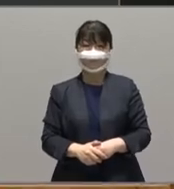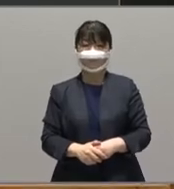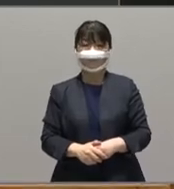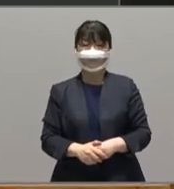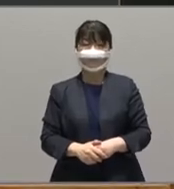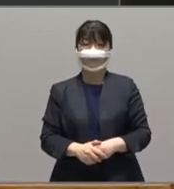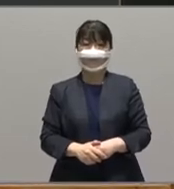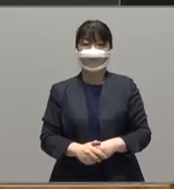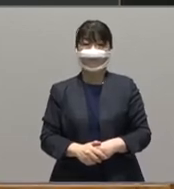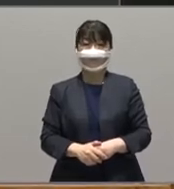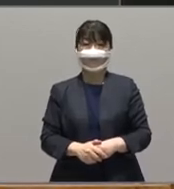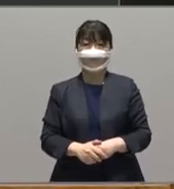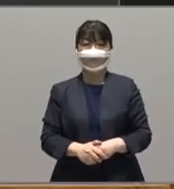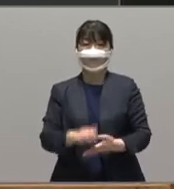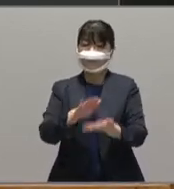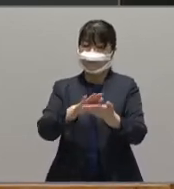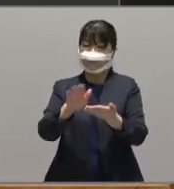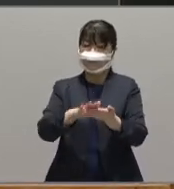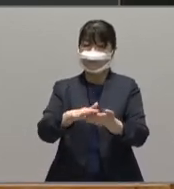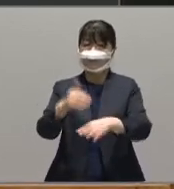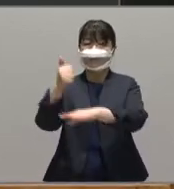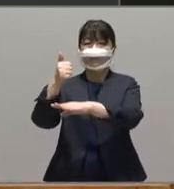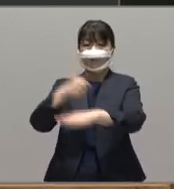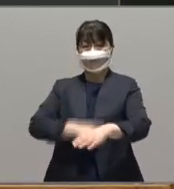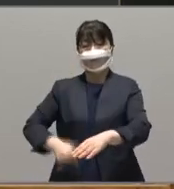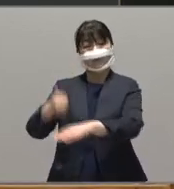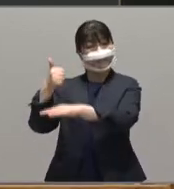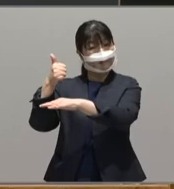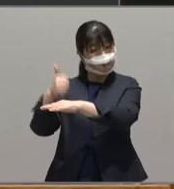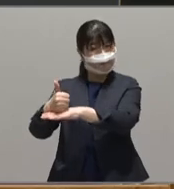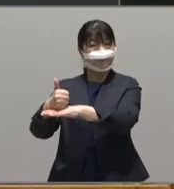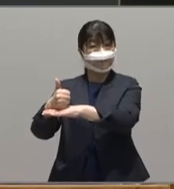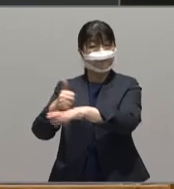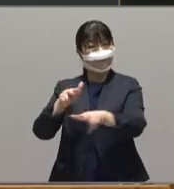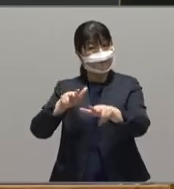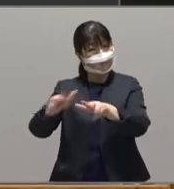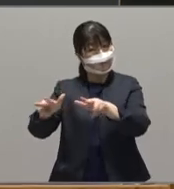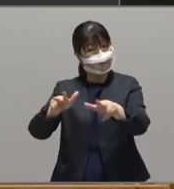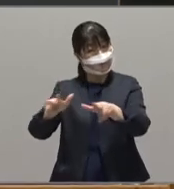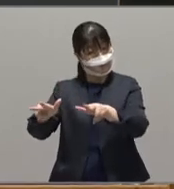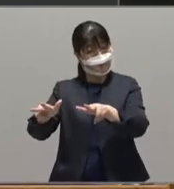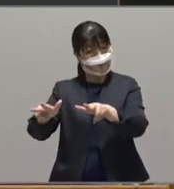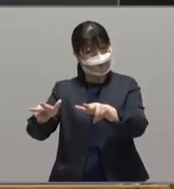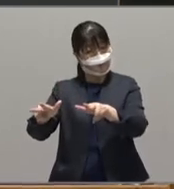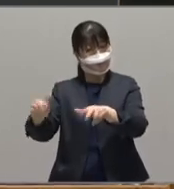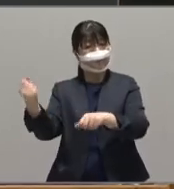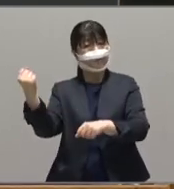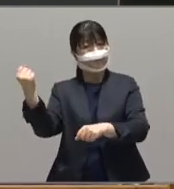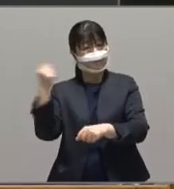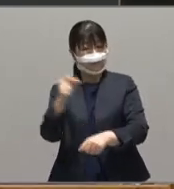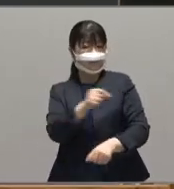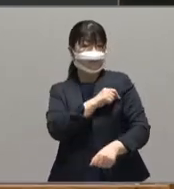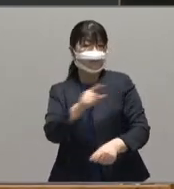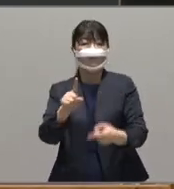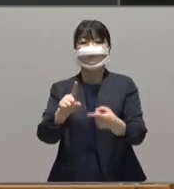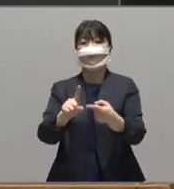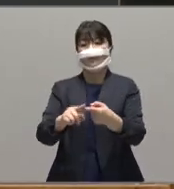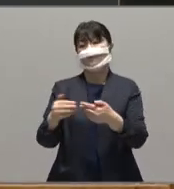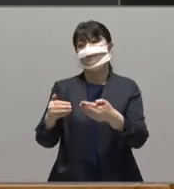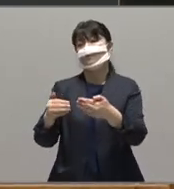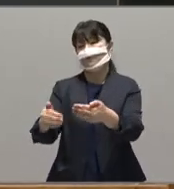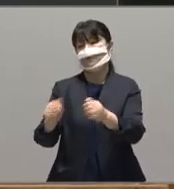this. First of all, Mr. Hattori, the governor, and the government is